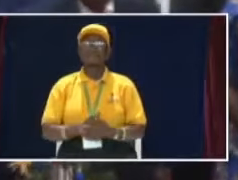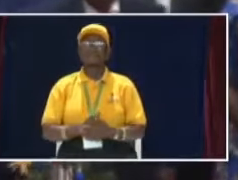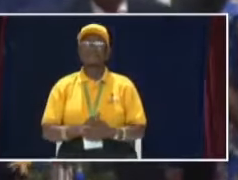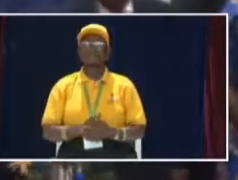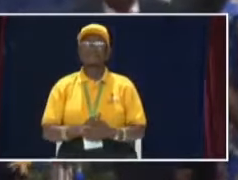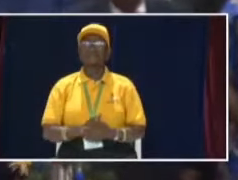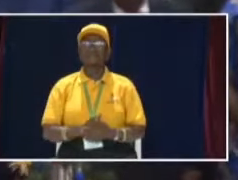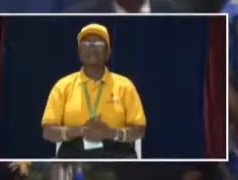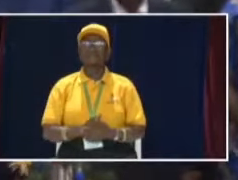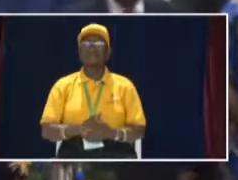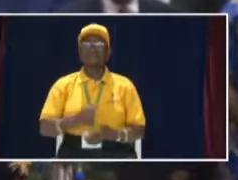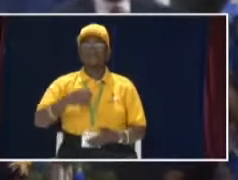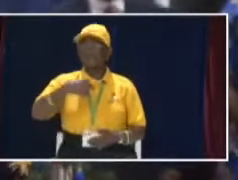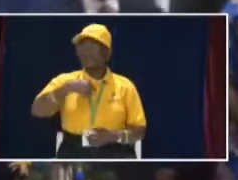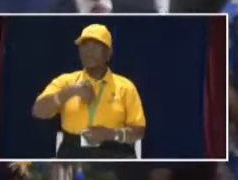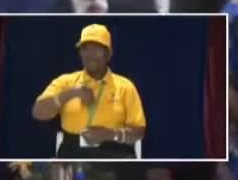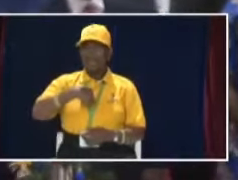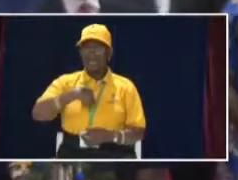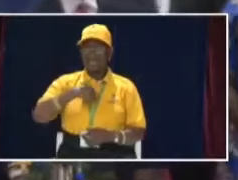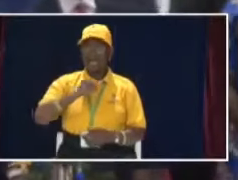I used to be a boxer.